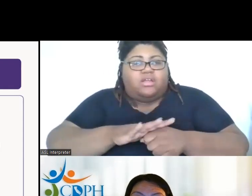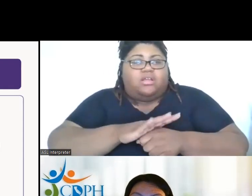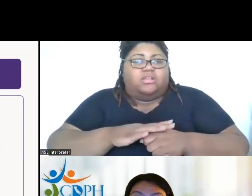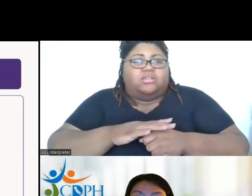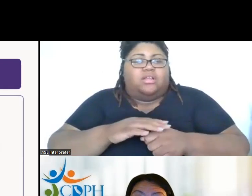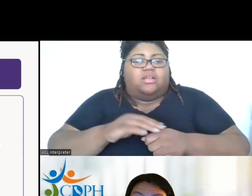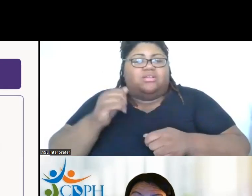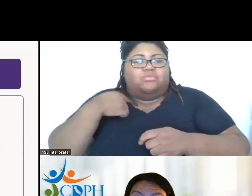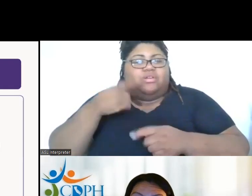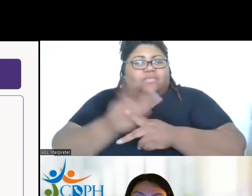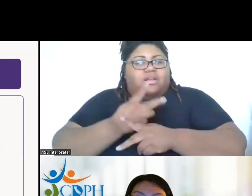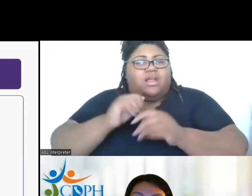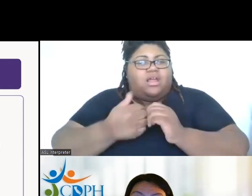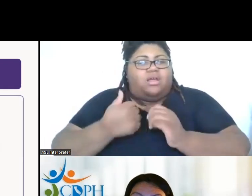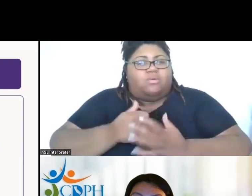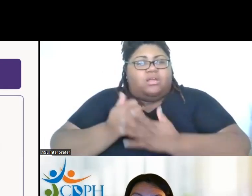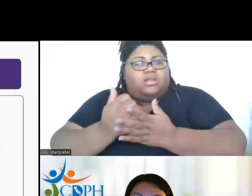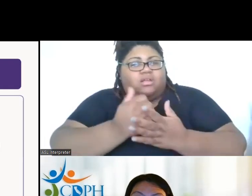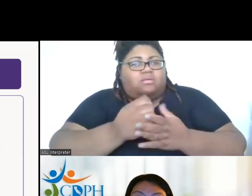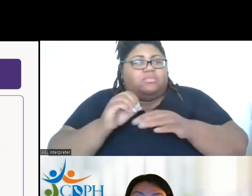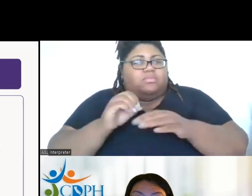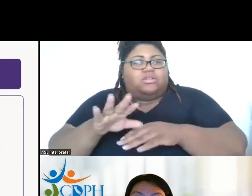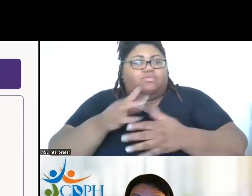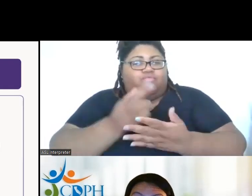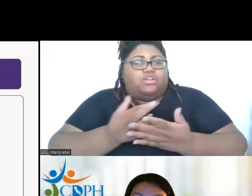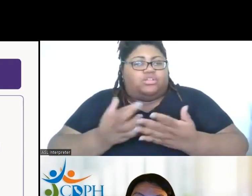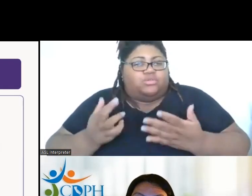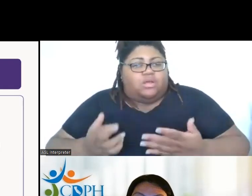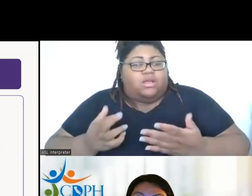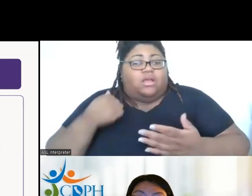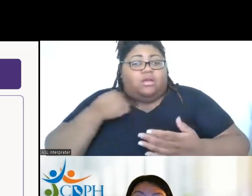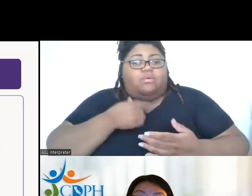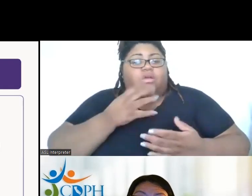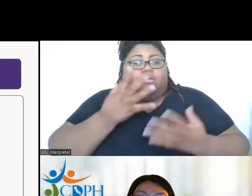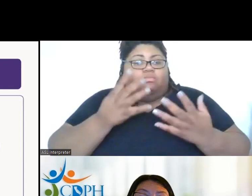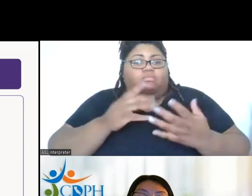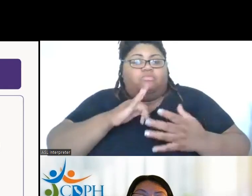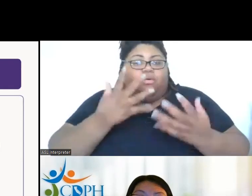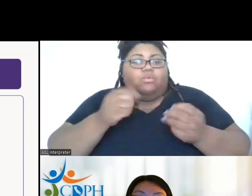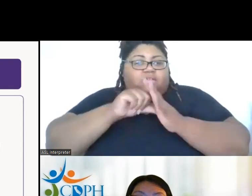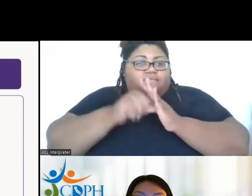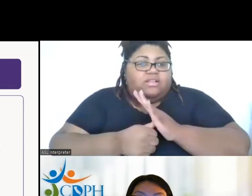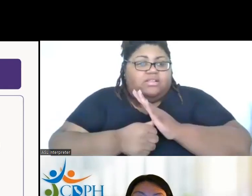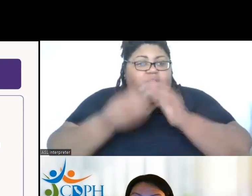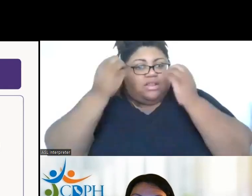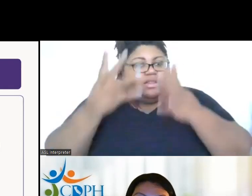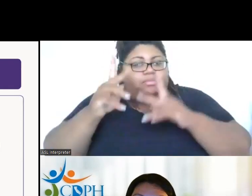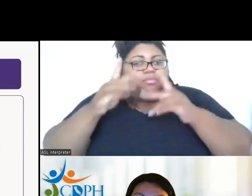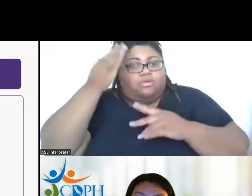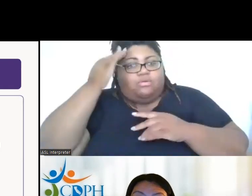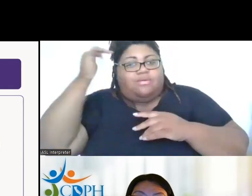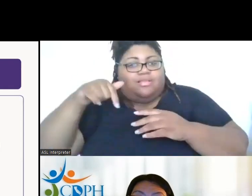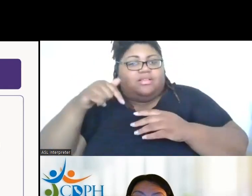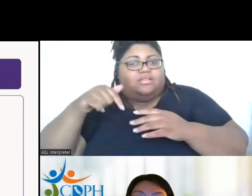resource. And I do know all of you take care of this high risk setting. So I do want to emphasize that this is available, that if they test